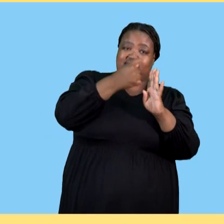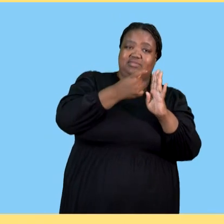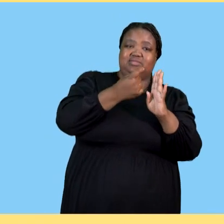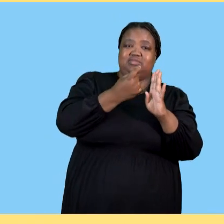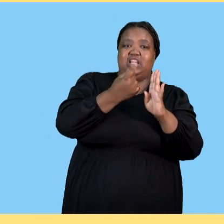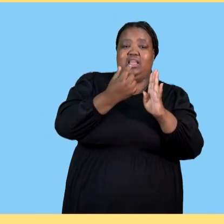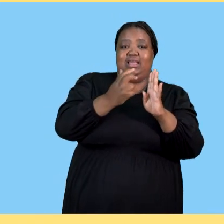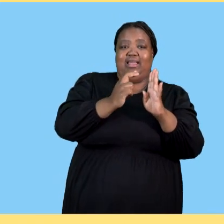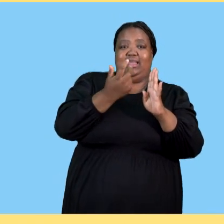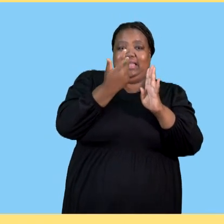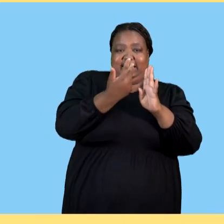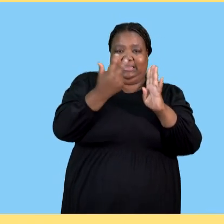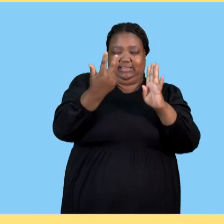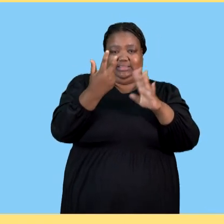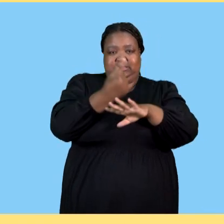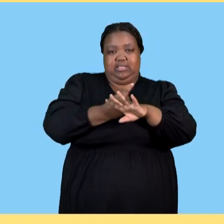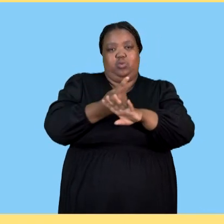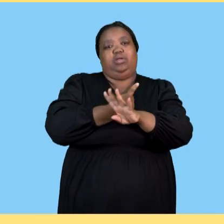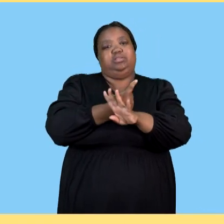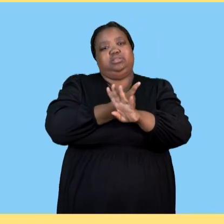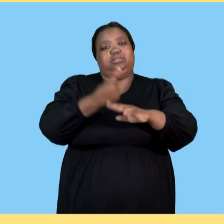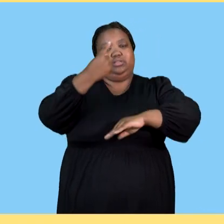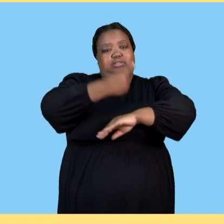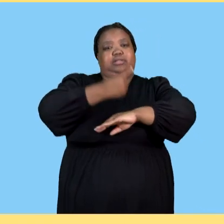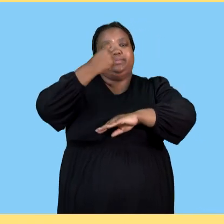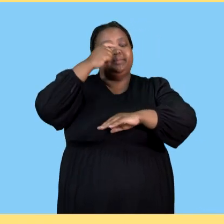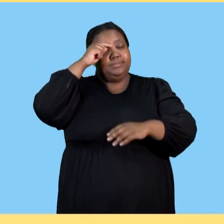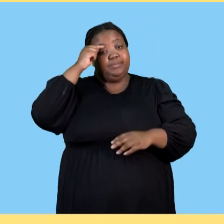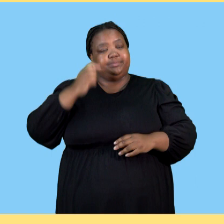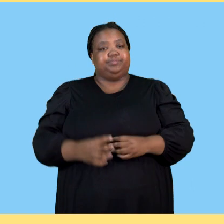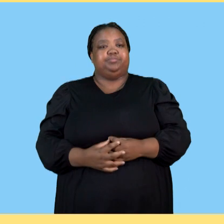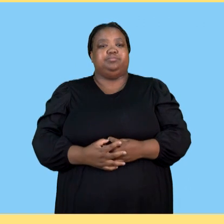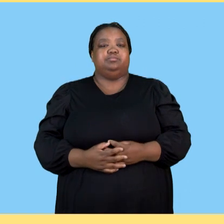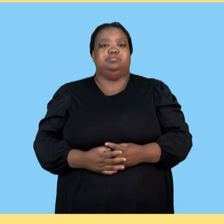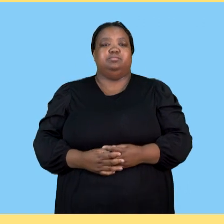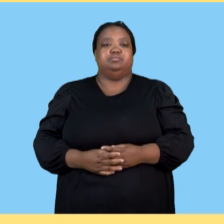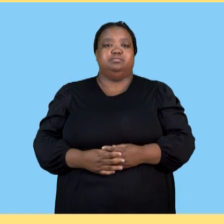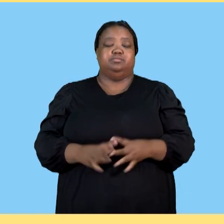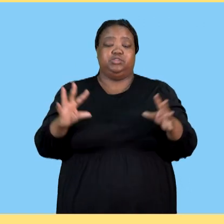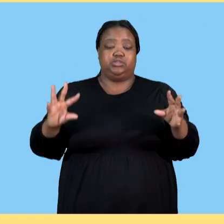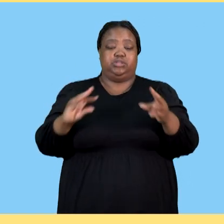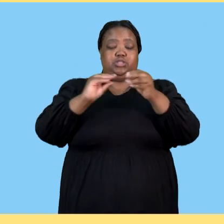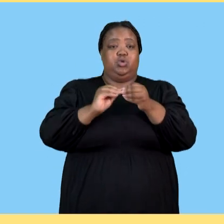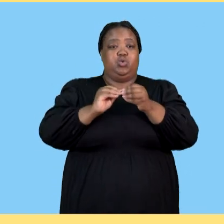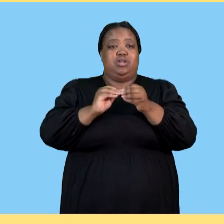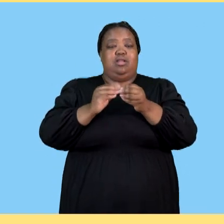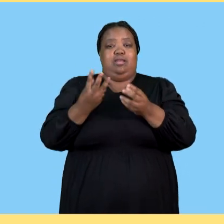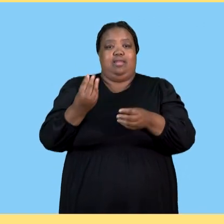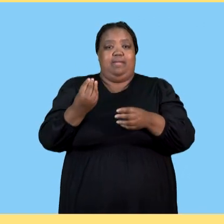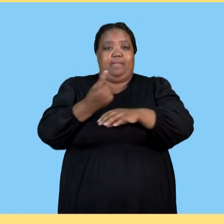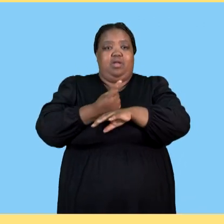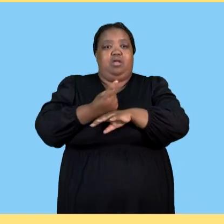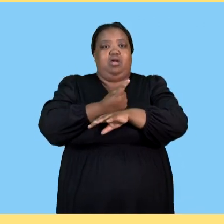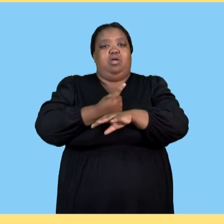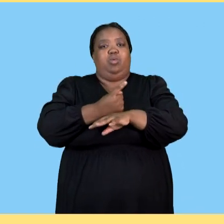So each worker is working 8 hours per day, as you can see there. Therefore, the total number of hours that are being worked